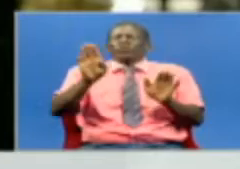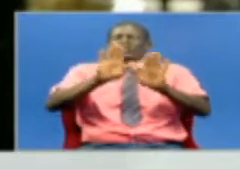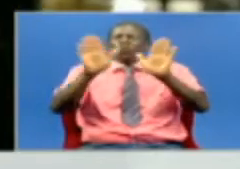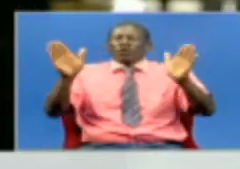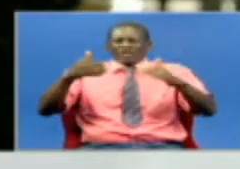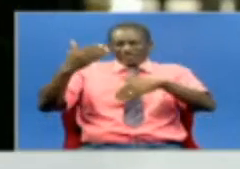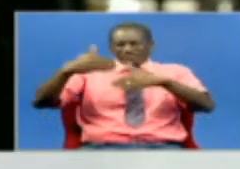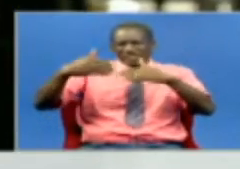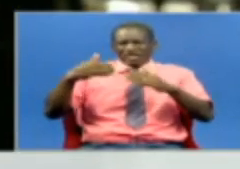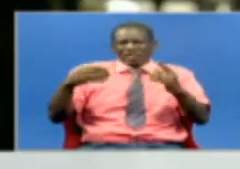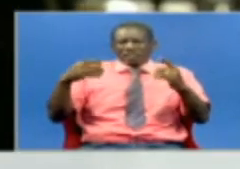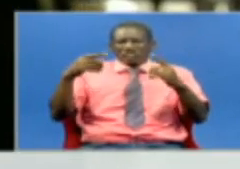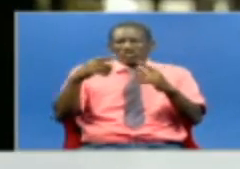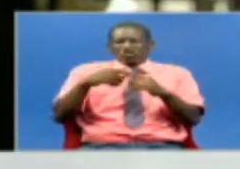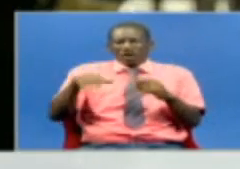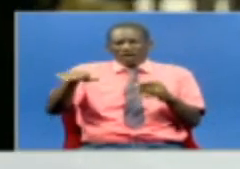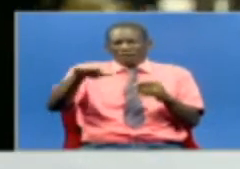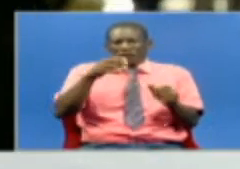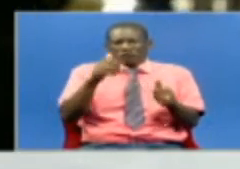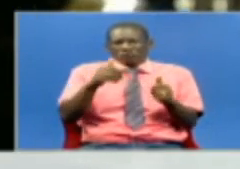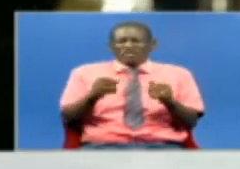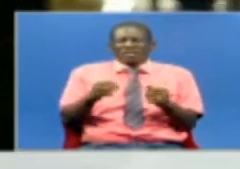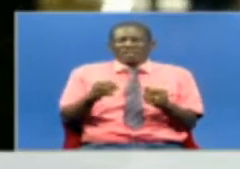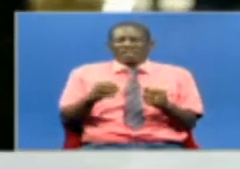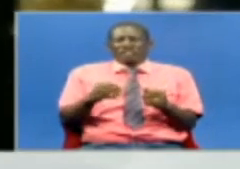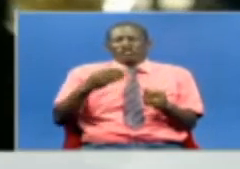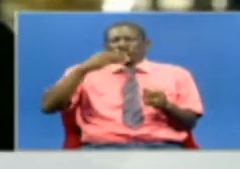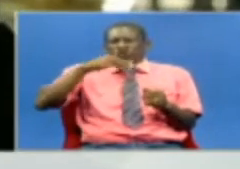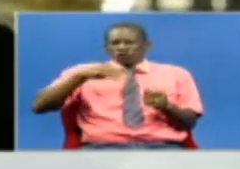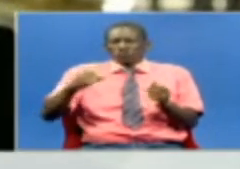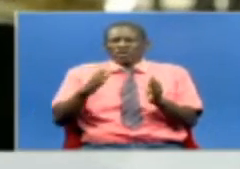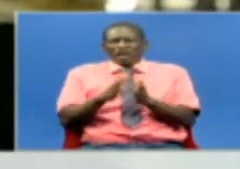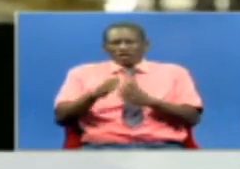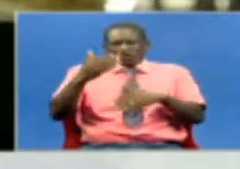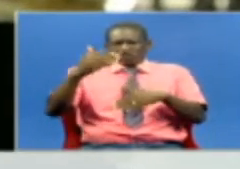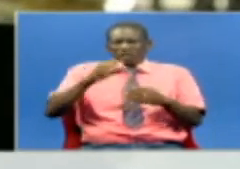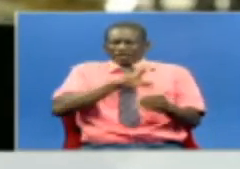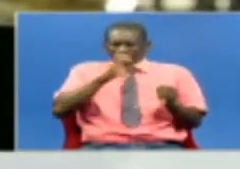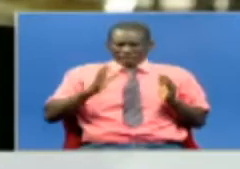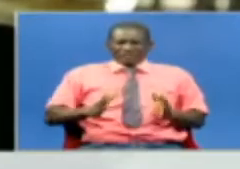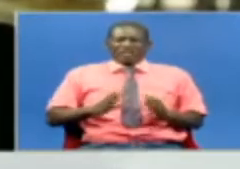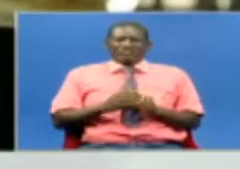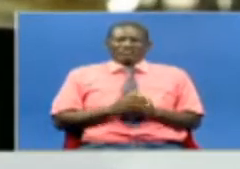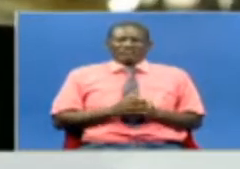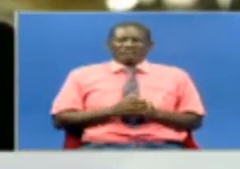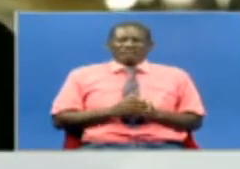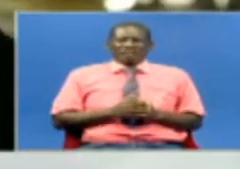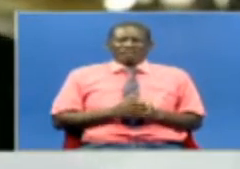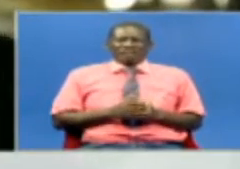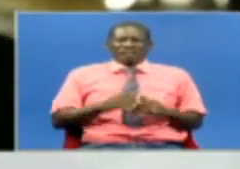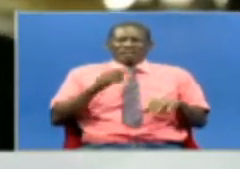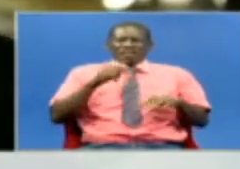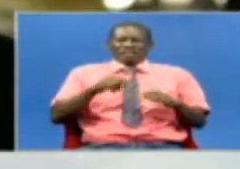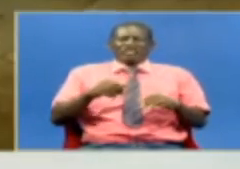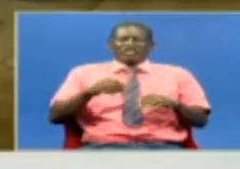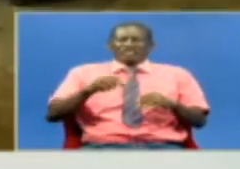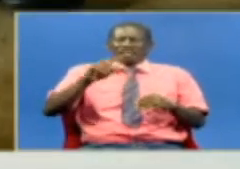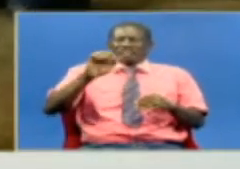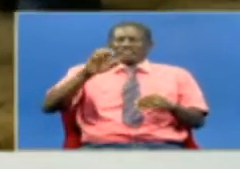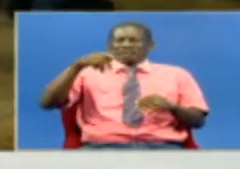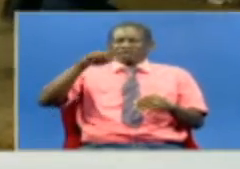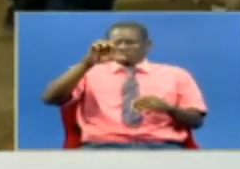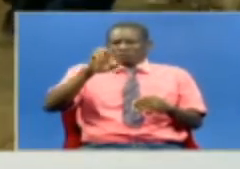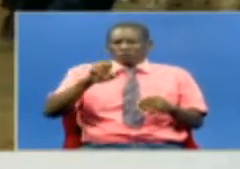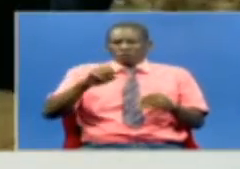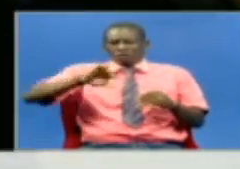closest to the place that is the holiest for the Jews and Christians around the Temple Mount. It was